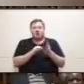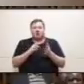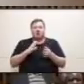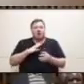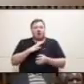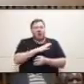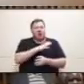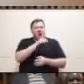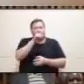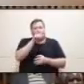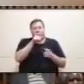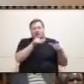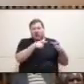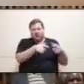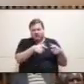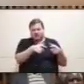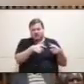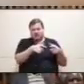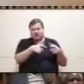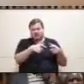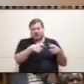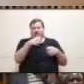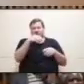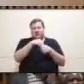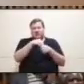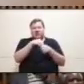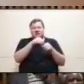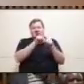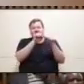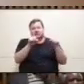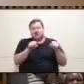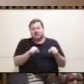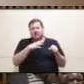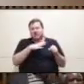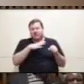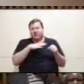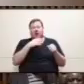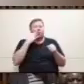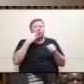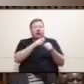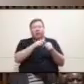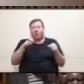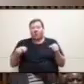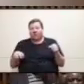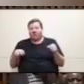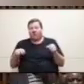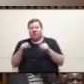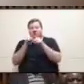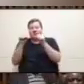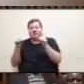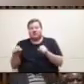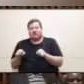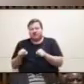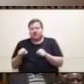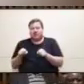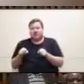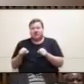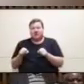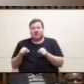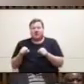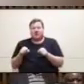as they go off the system, we should ensure that we do the comprehensive campaign to